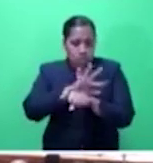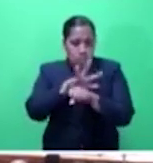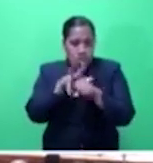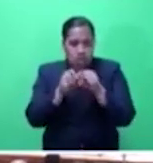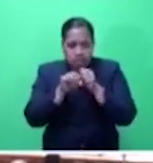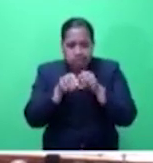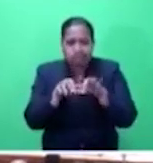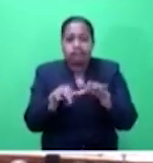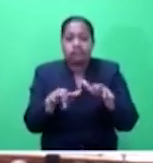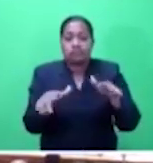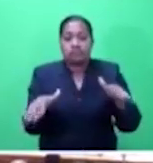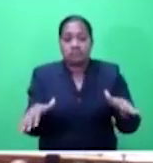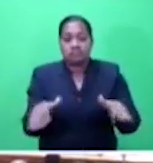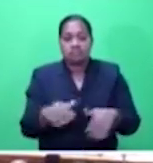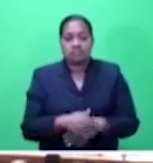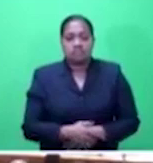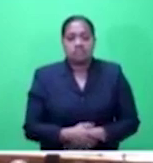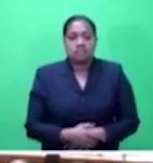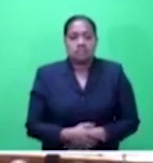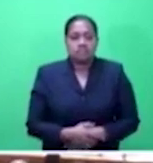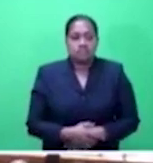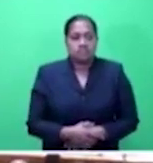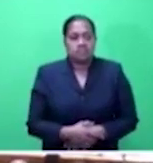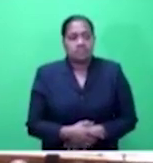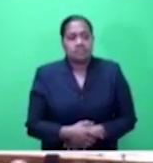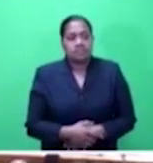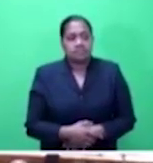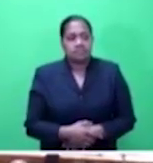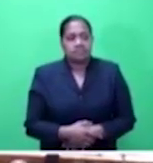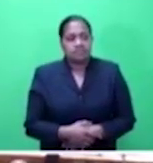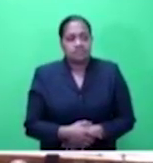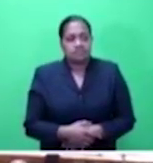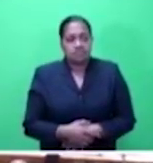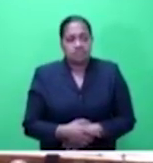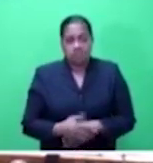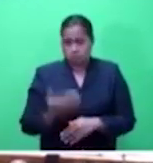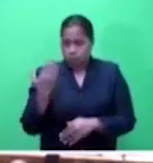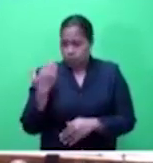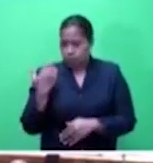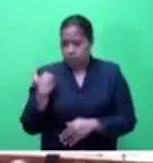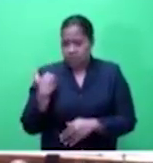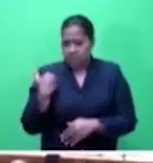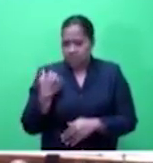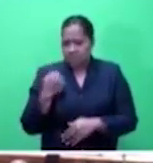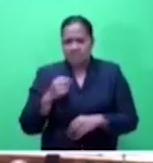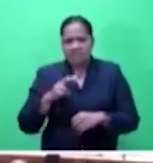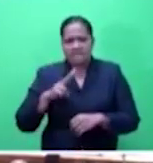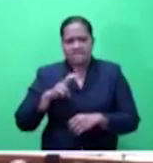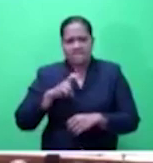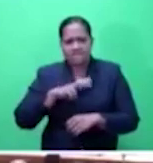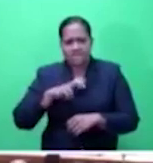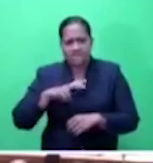not rank among humanity's deadliest diseases. Recent viral strains like SARS, MERS,